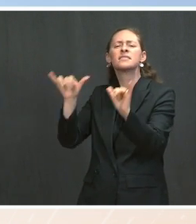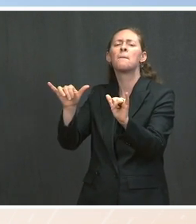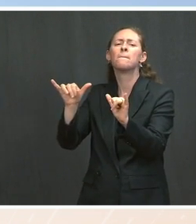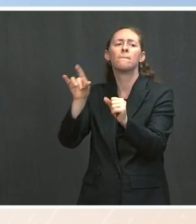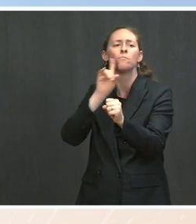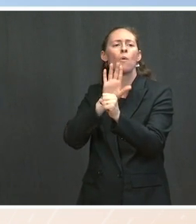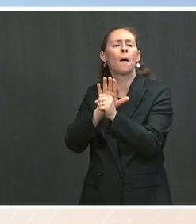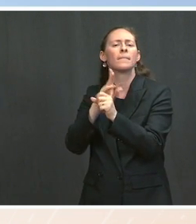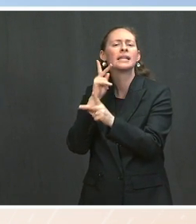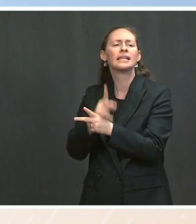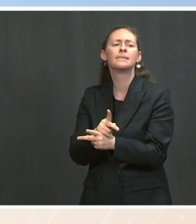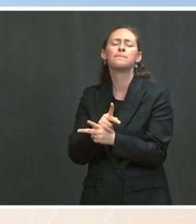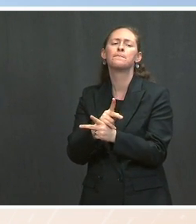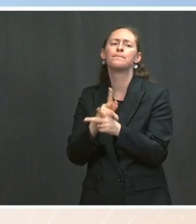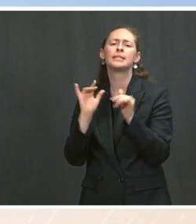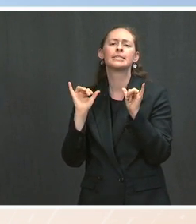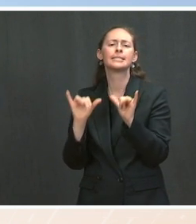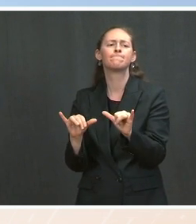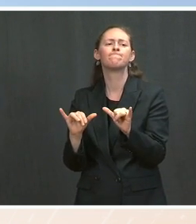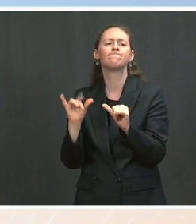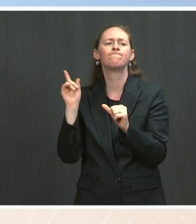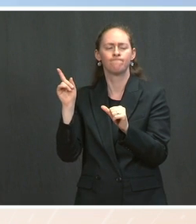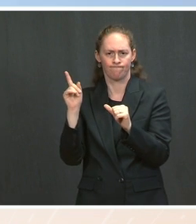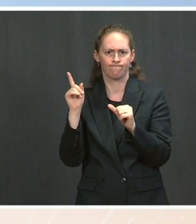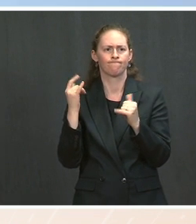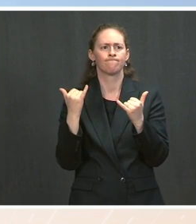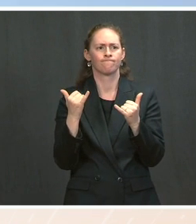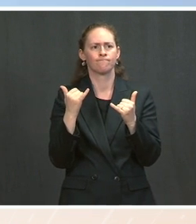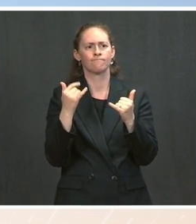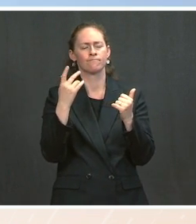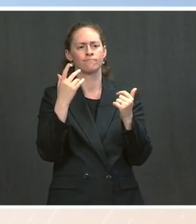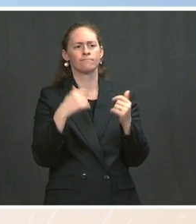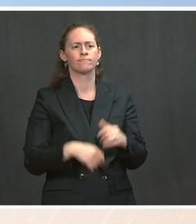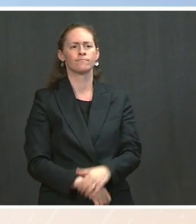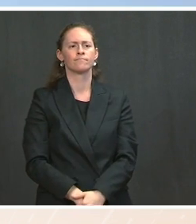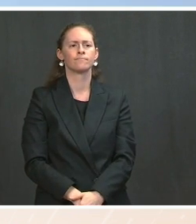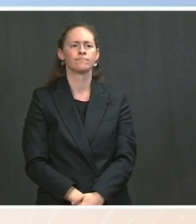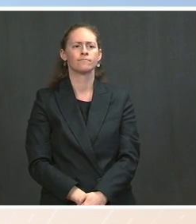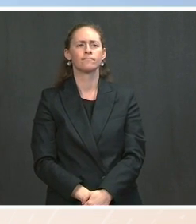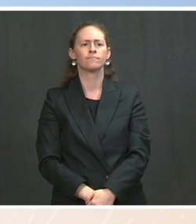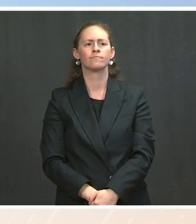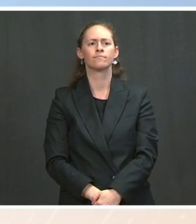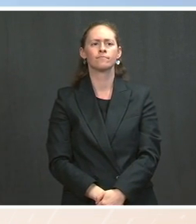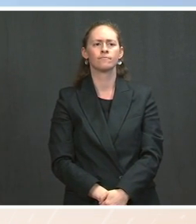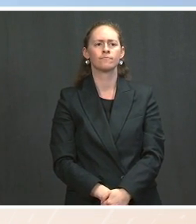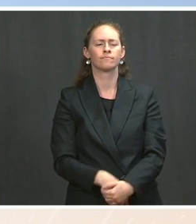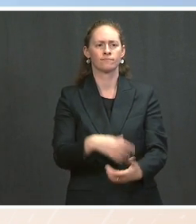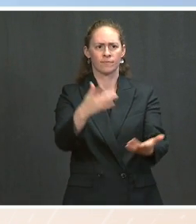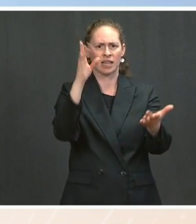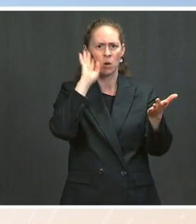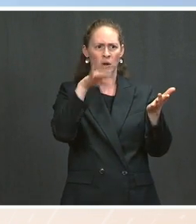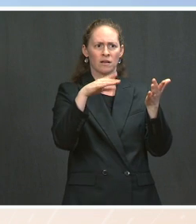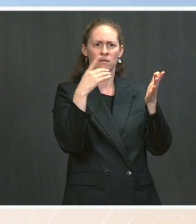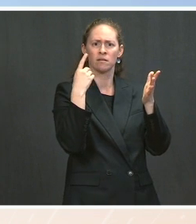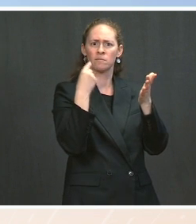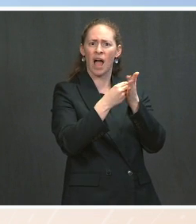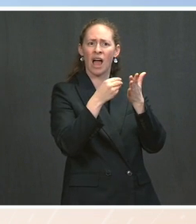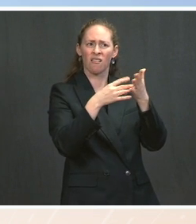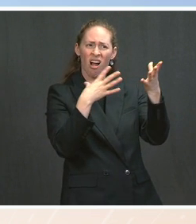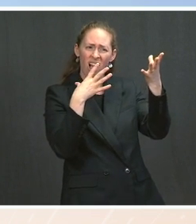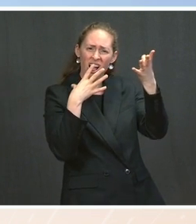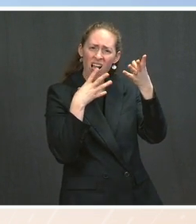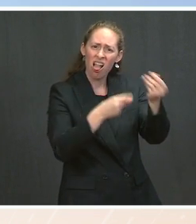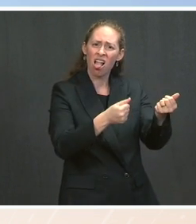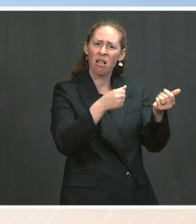to doing something to address the rising cost of prescription drugs, something he talked about in his joint session address. But